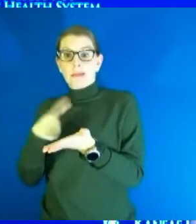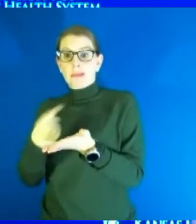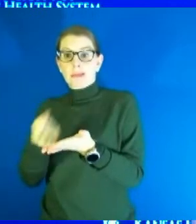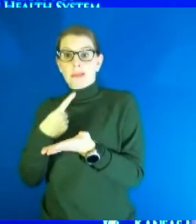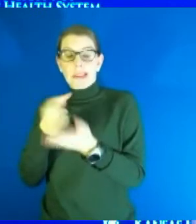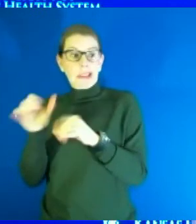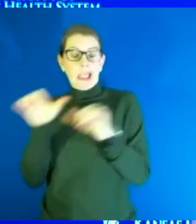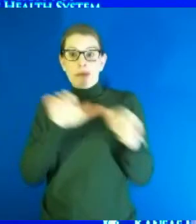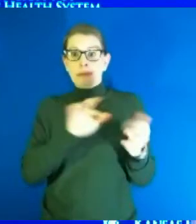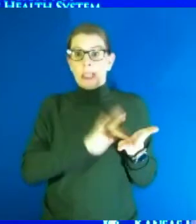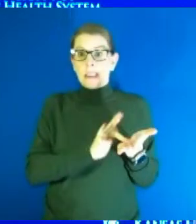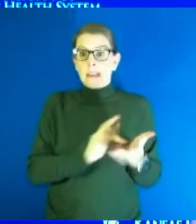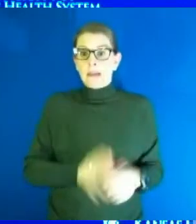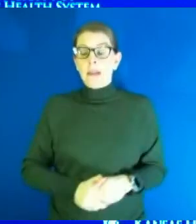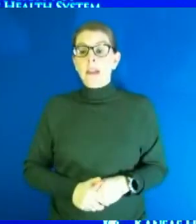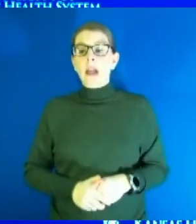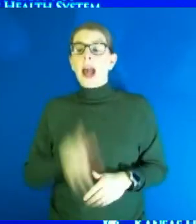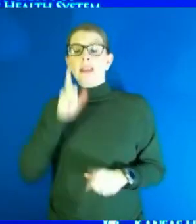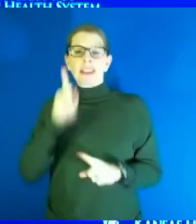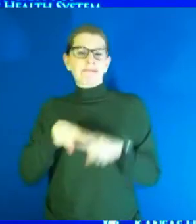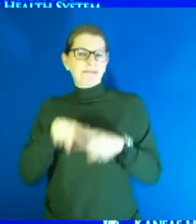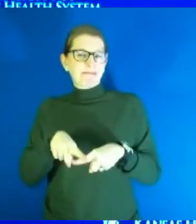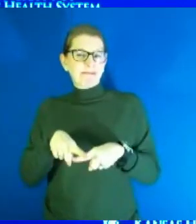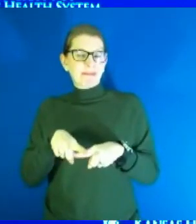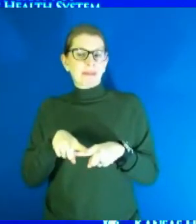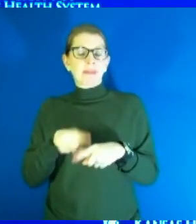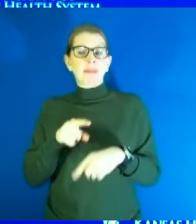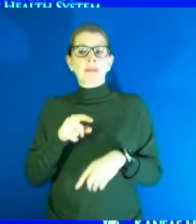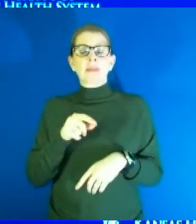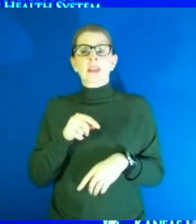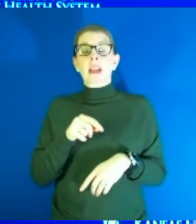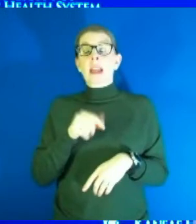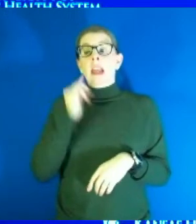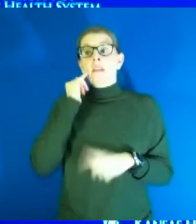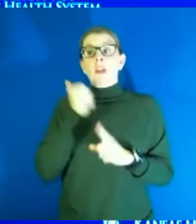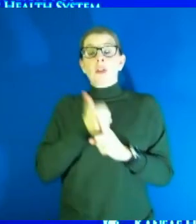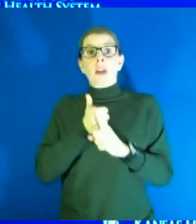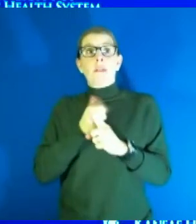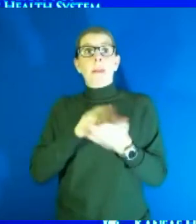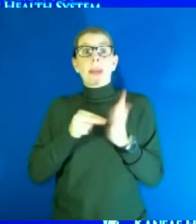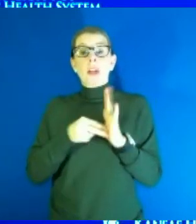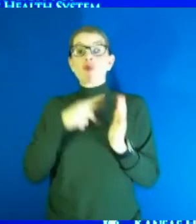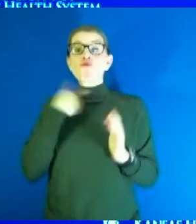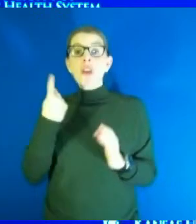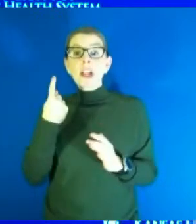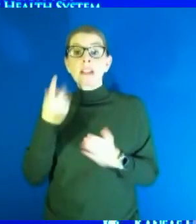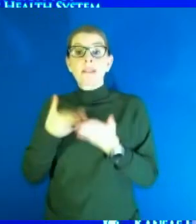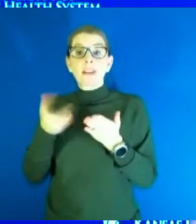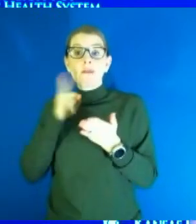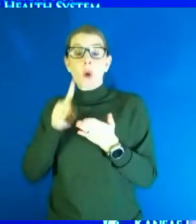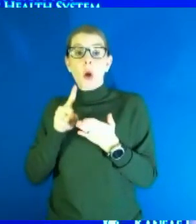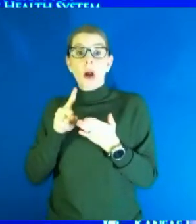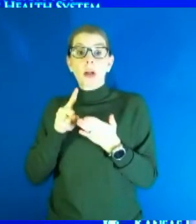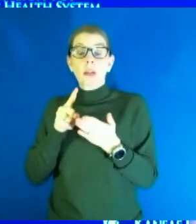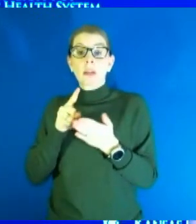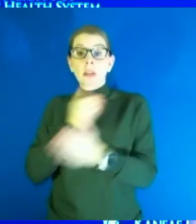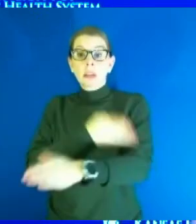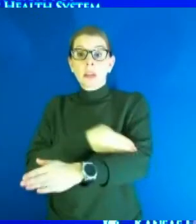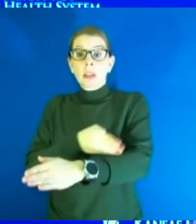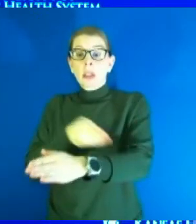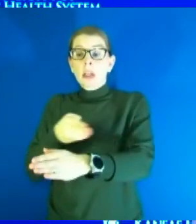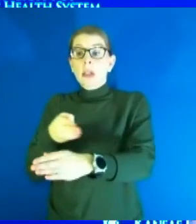and I think it depends on what you state. If you are talking about risk factors for progressing to severe